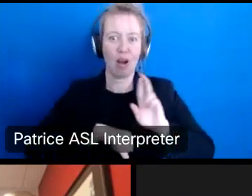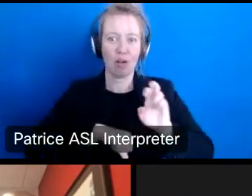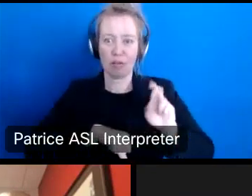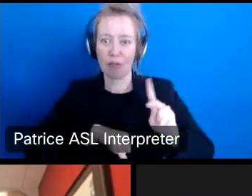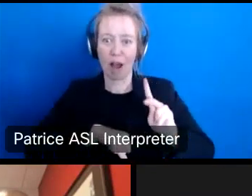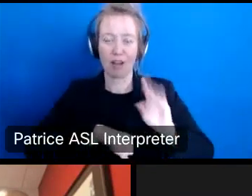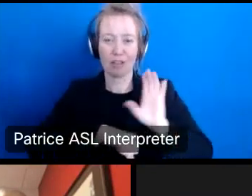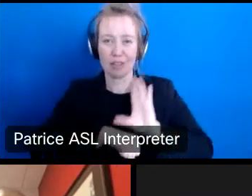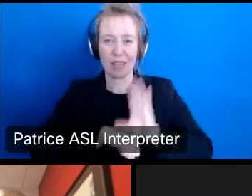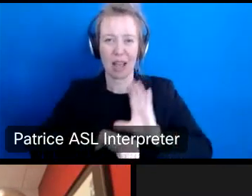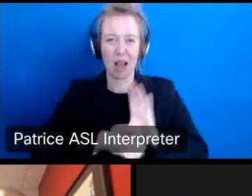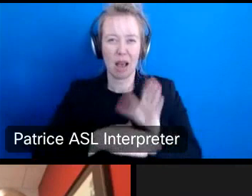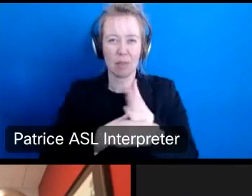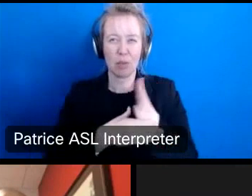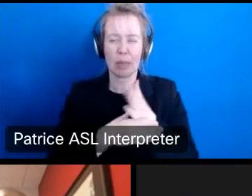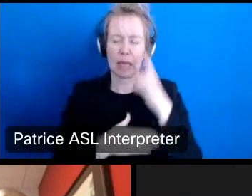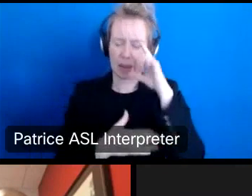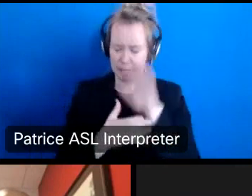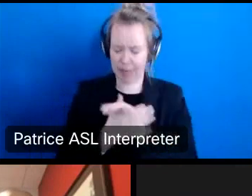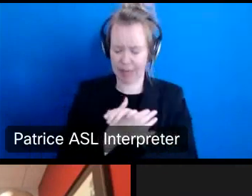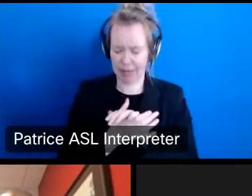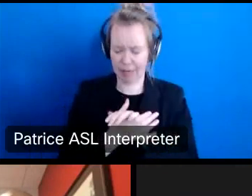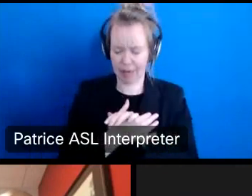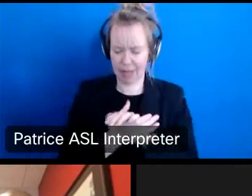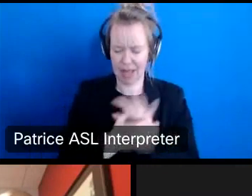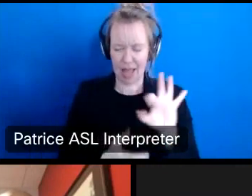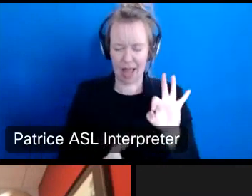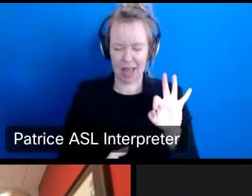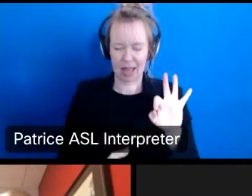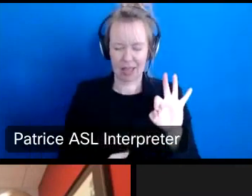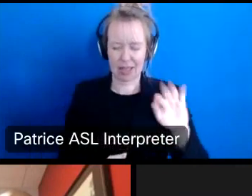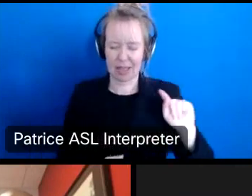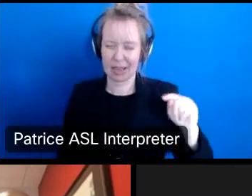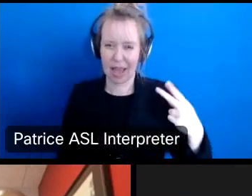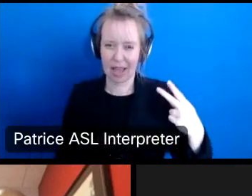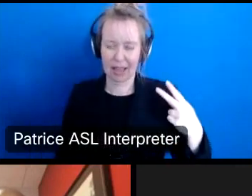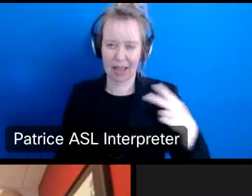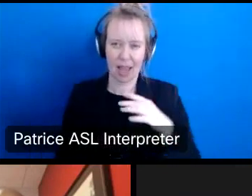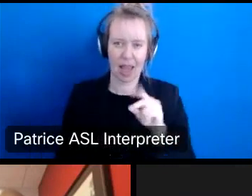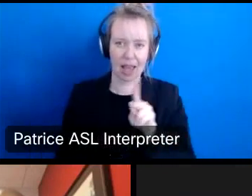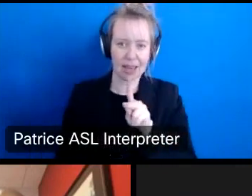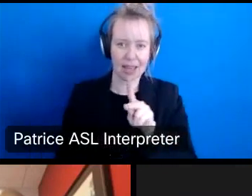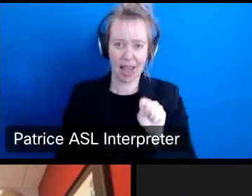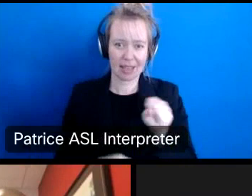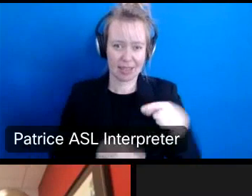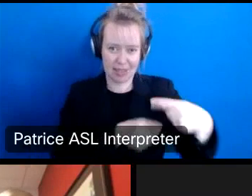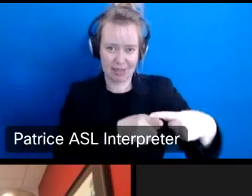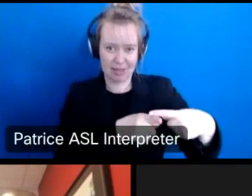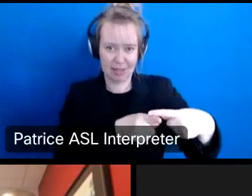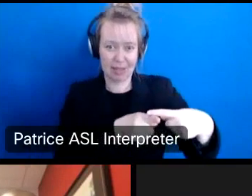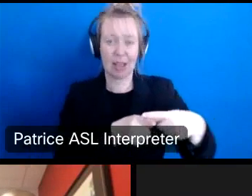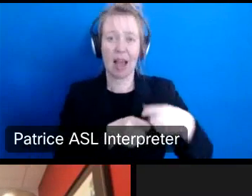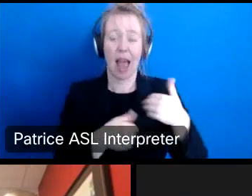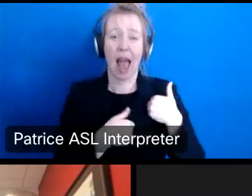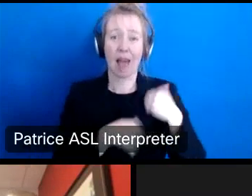I believe it's 9th and Kansas. But basically, there's a speed